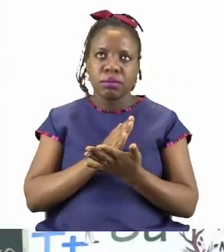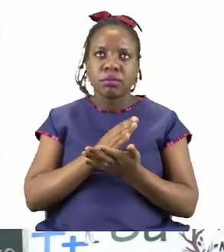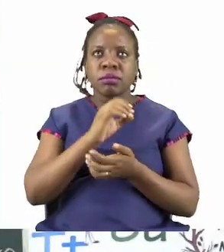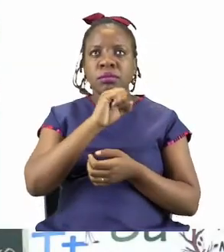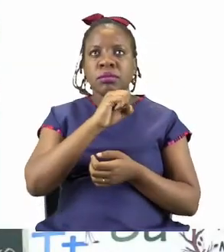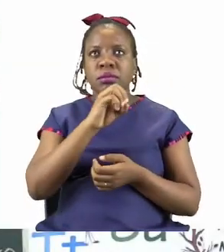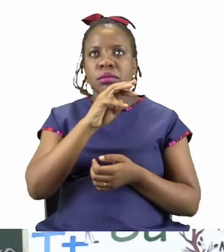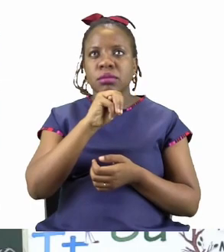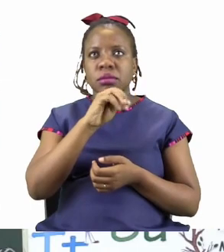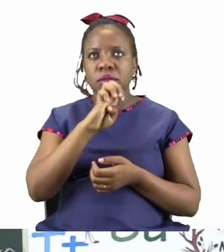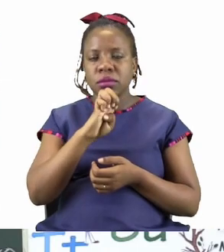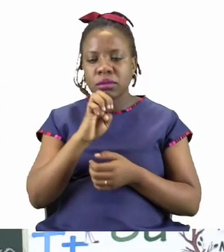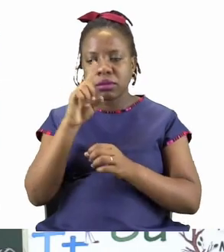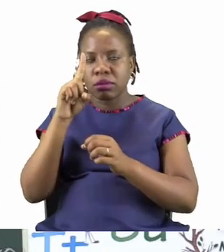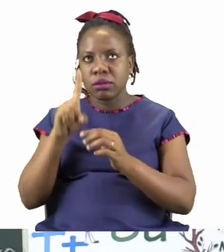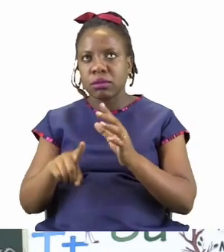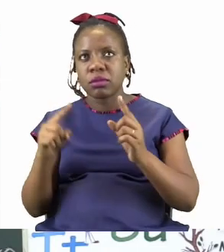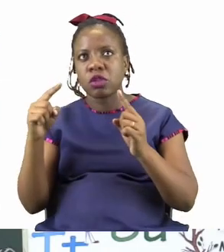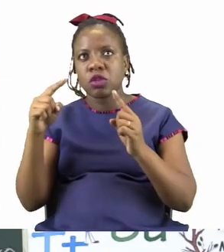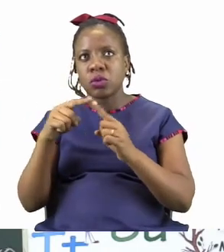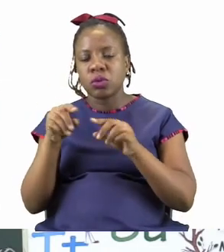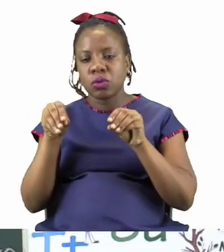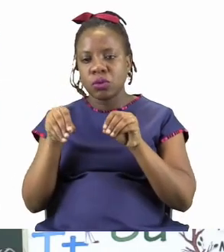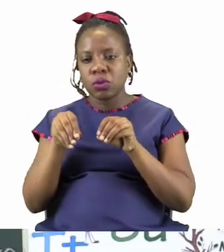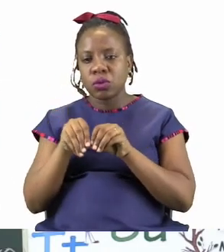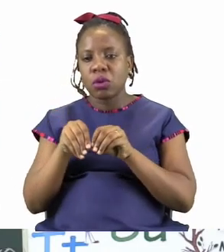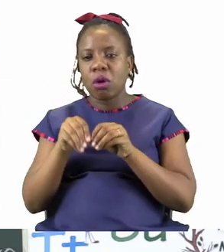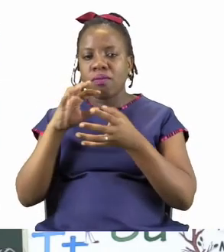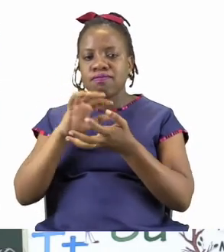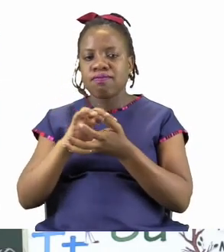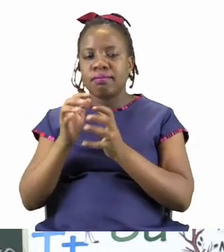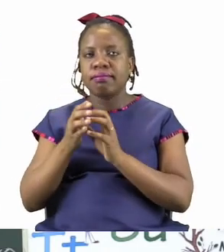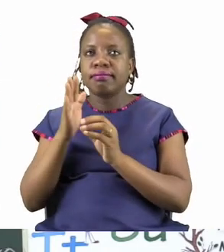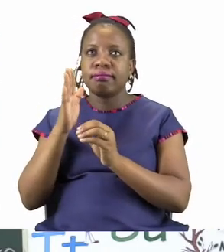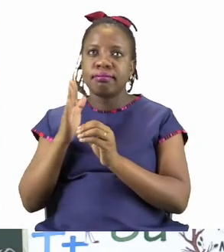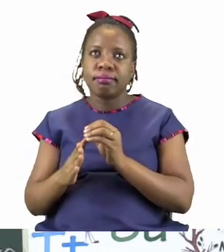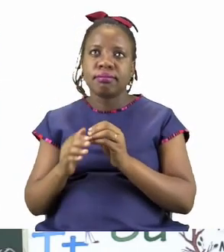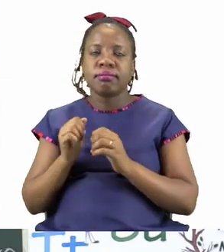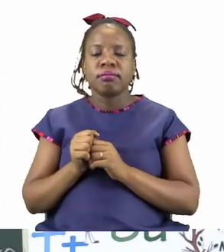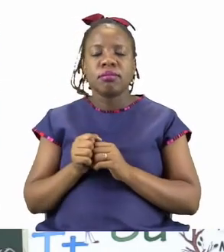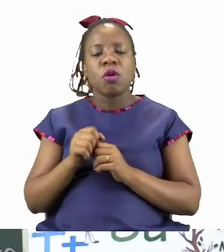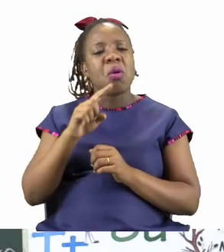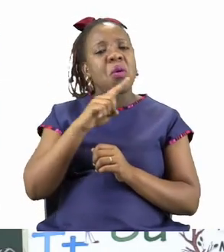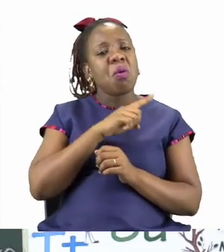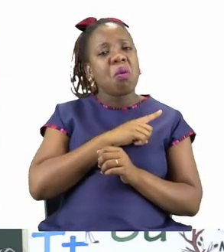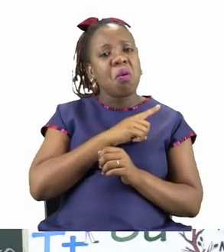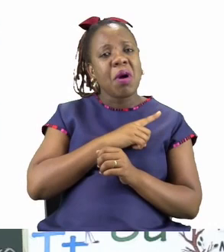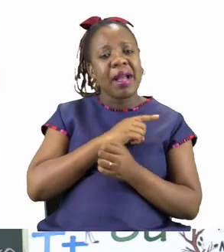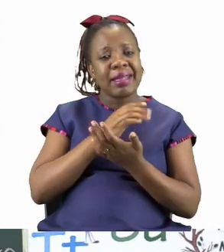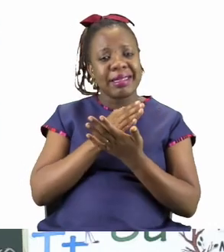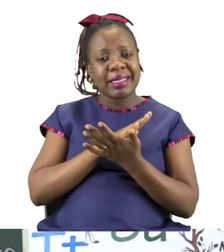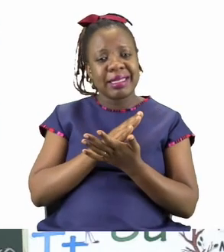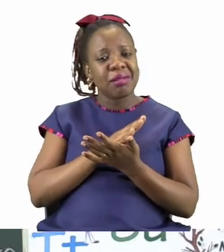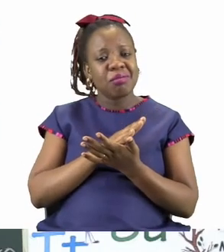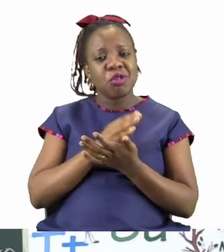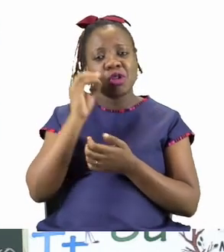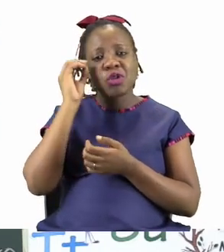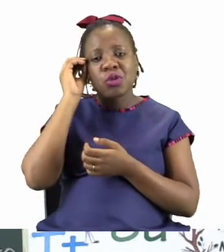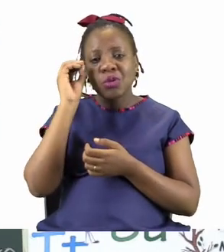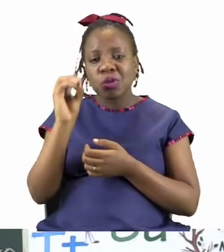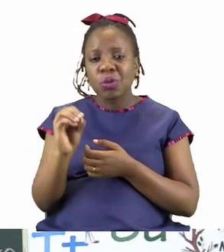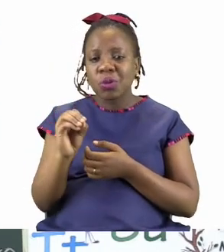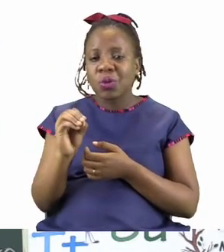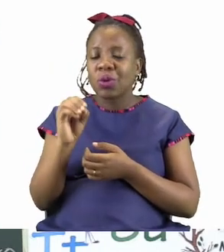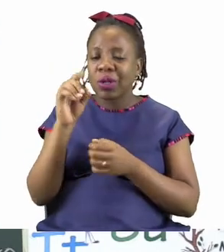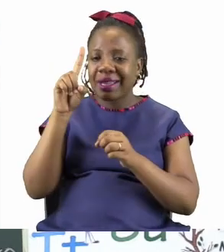some eggs to make the dough. Because we don't really know how many eggs we need. So we use